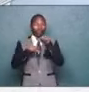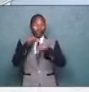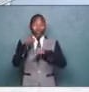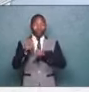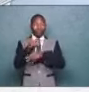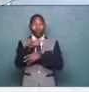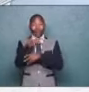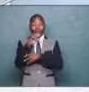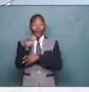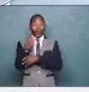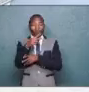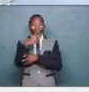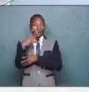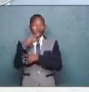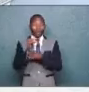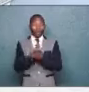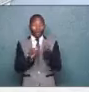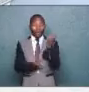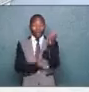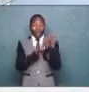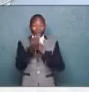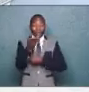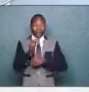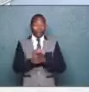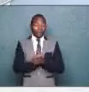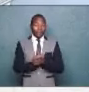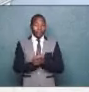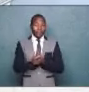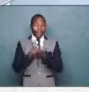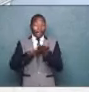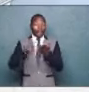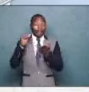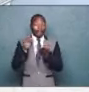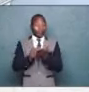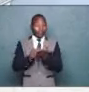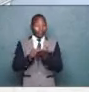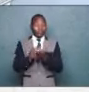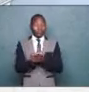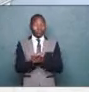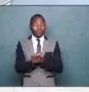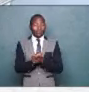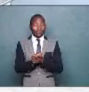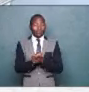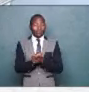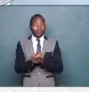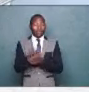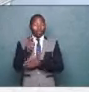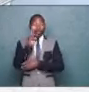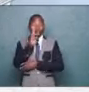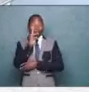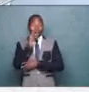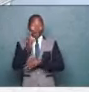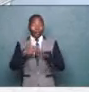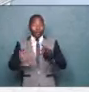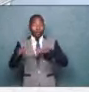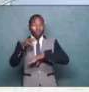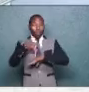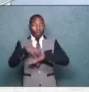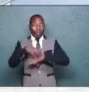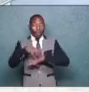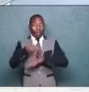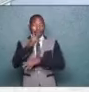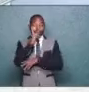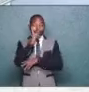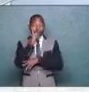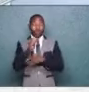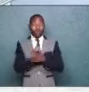November 2024 maboma awa. Nkatabe, Rumphi, Likoma,